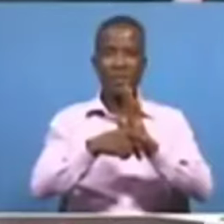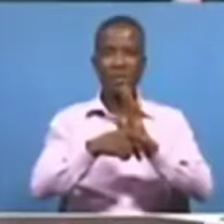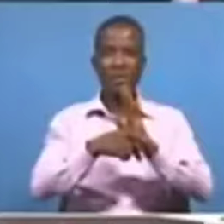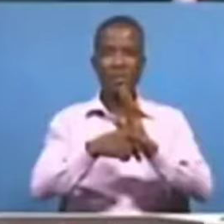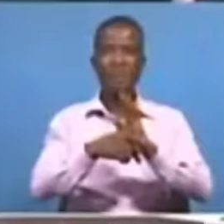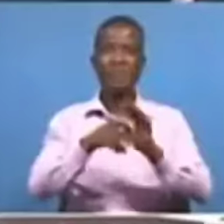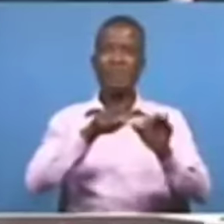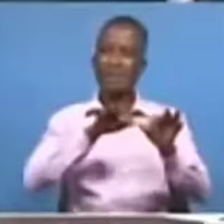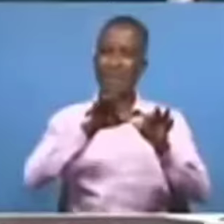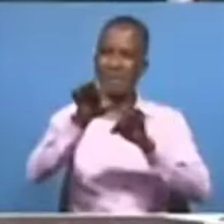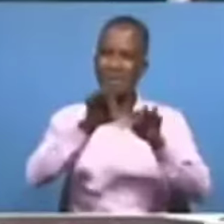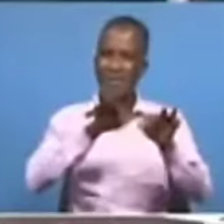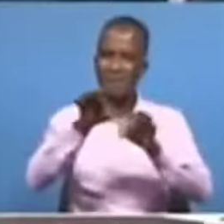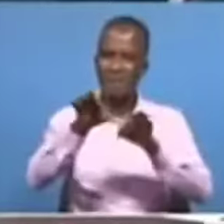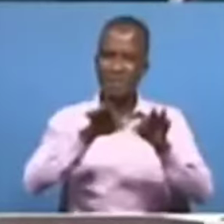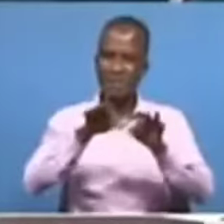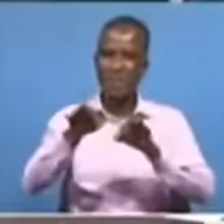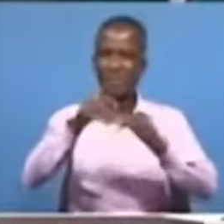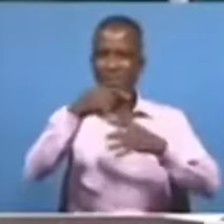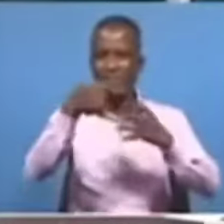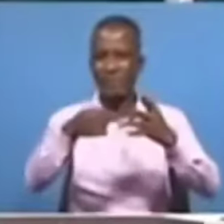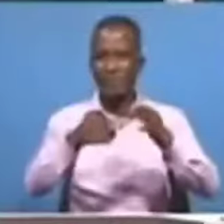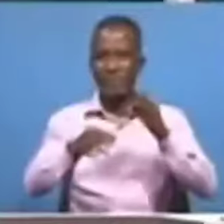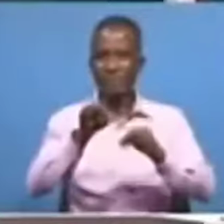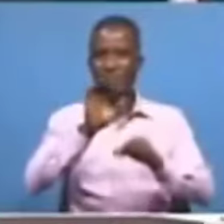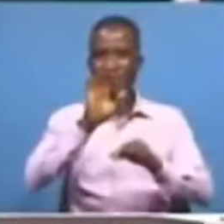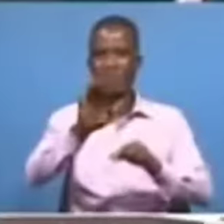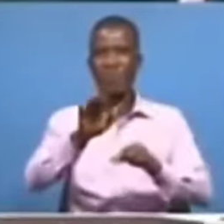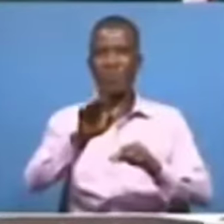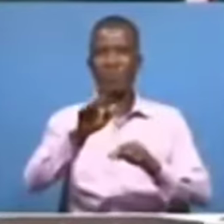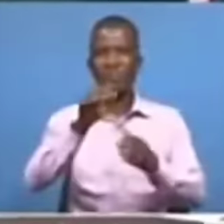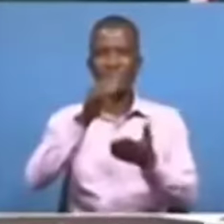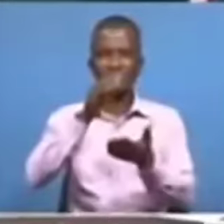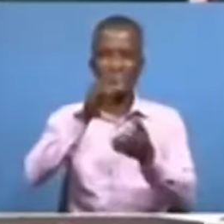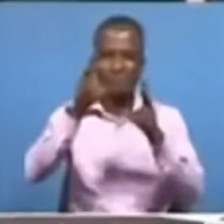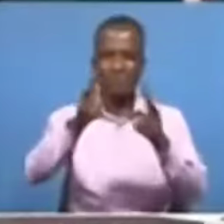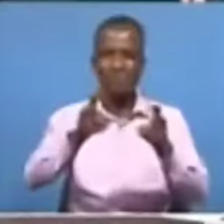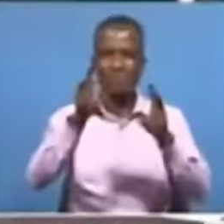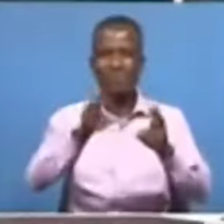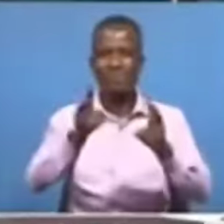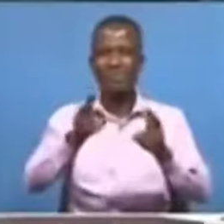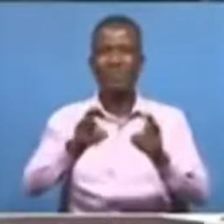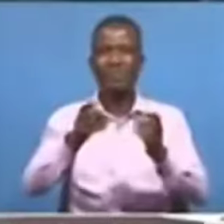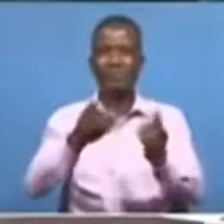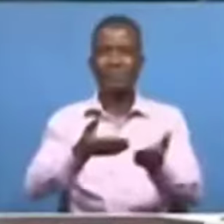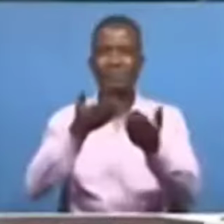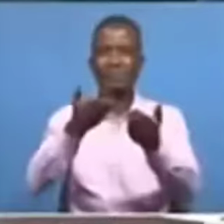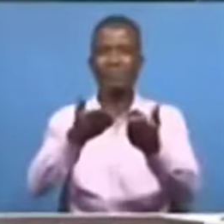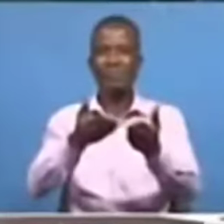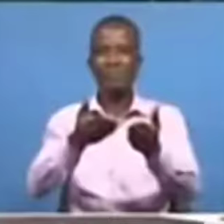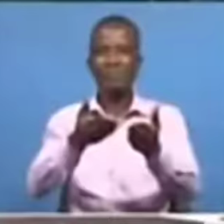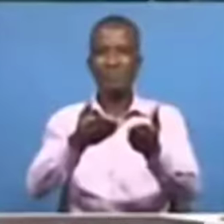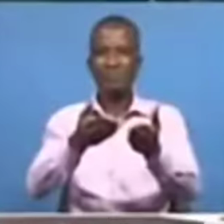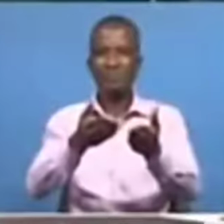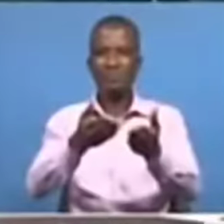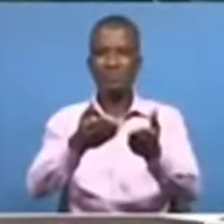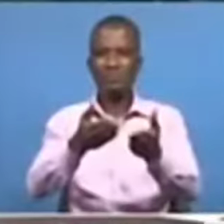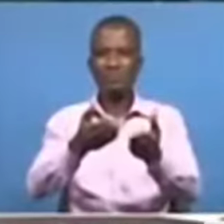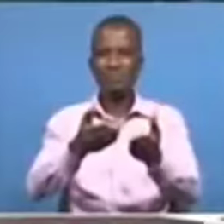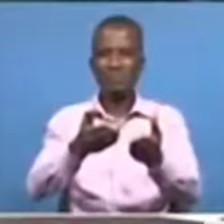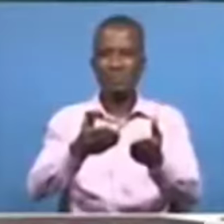section basically says that if through your acts, statements, or omissions, you intentionally and deliberately